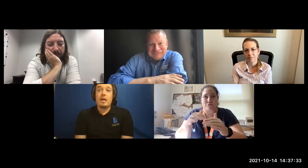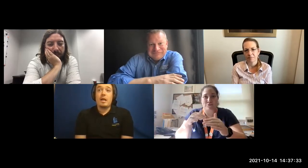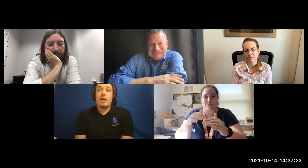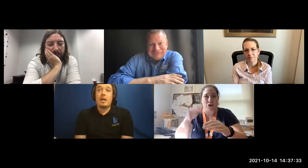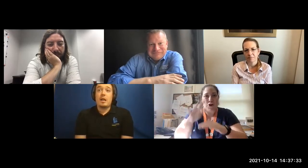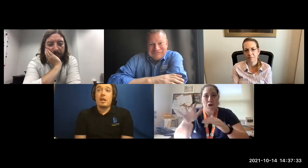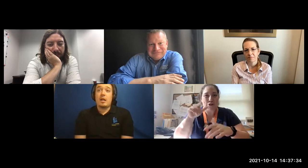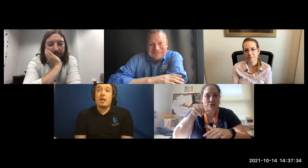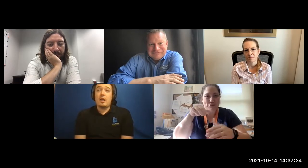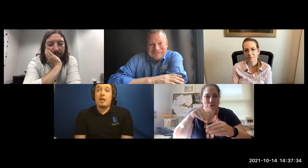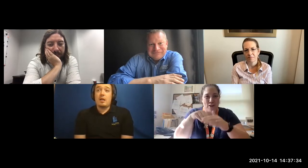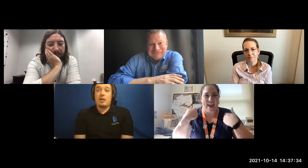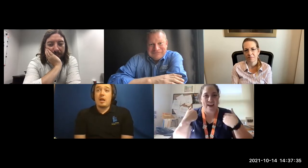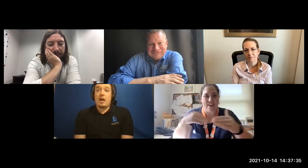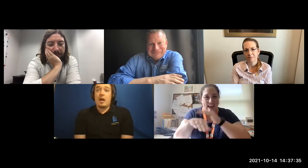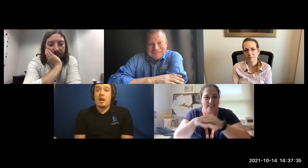And